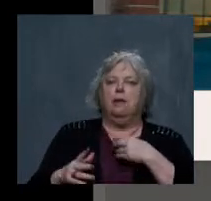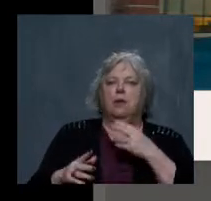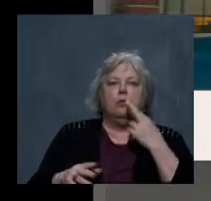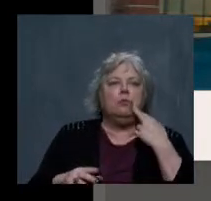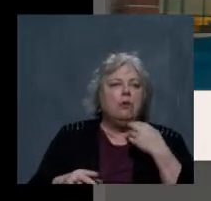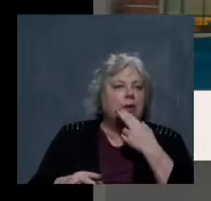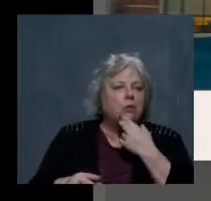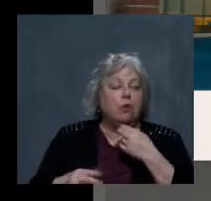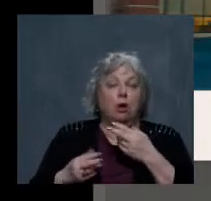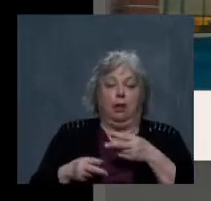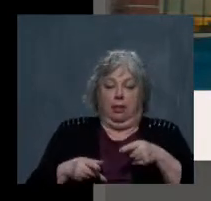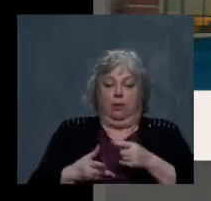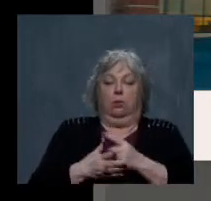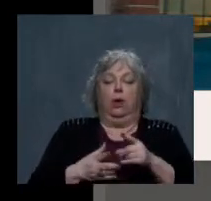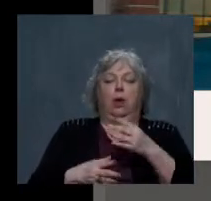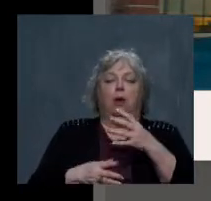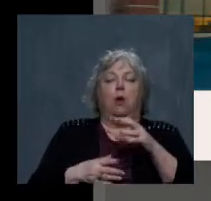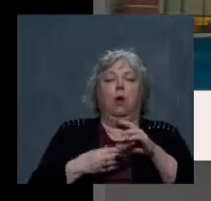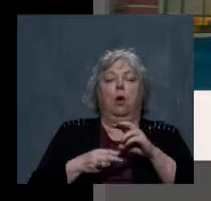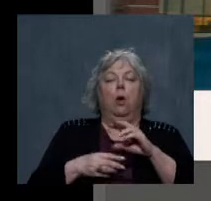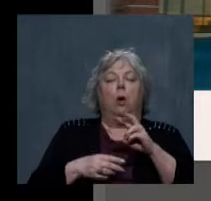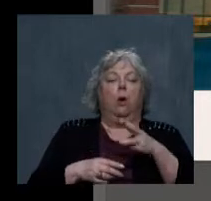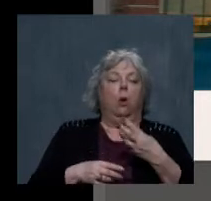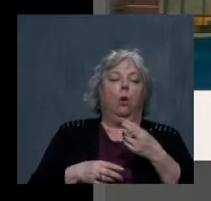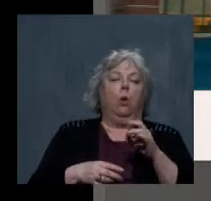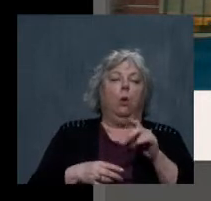open this week. We also have